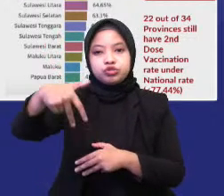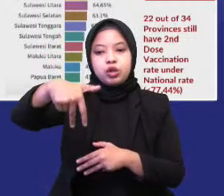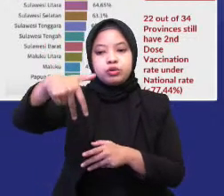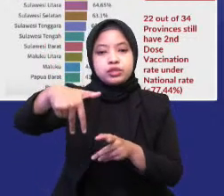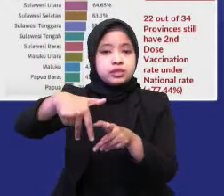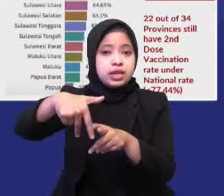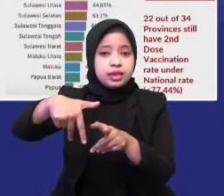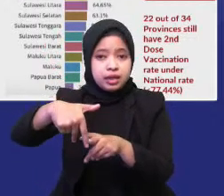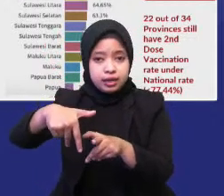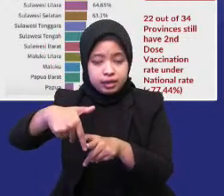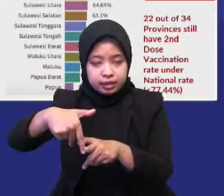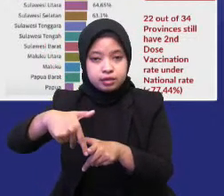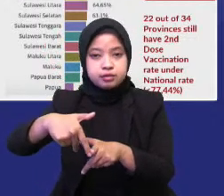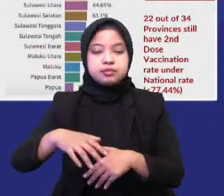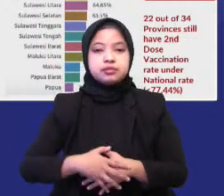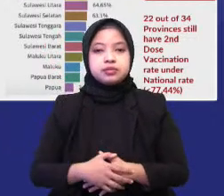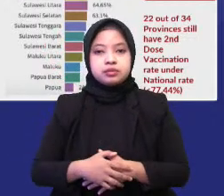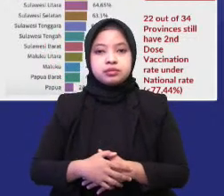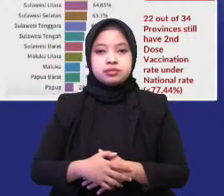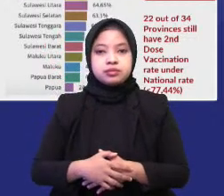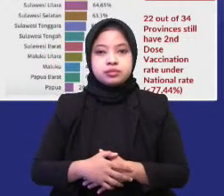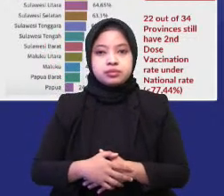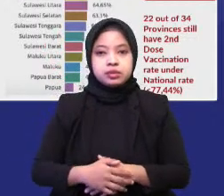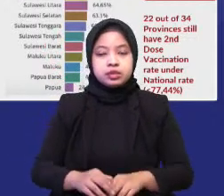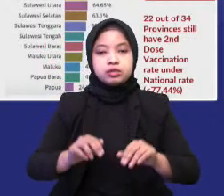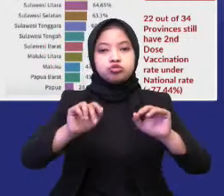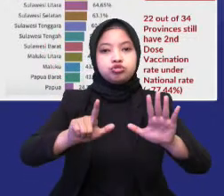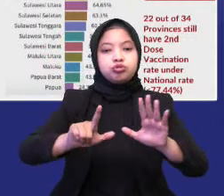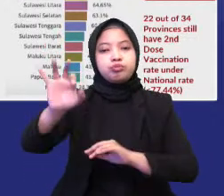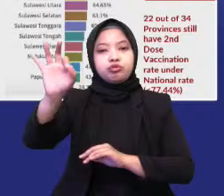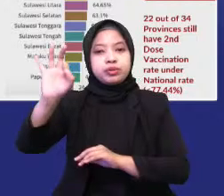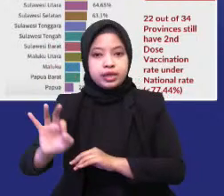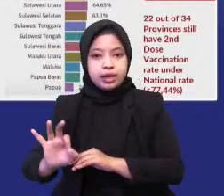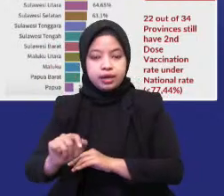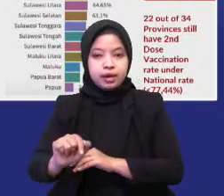is 7.87%, and Central Kalimantan is